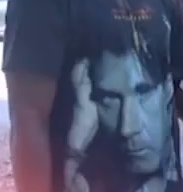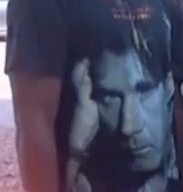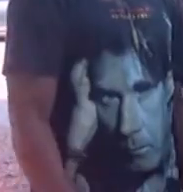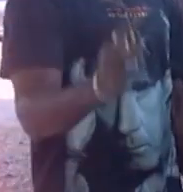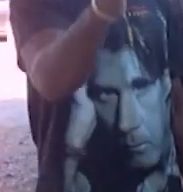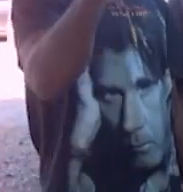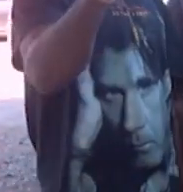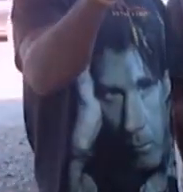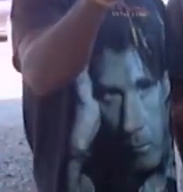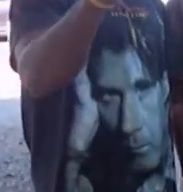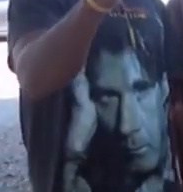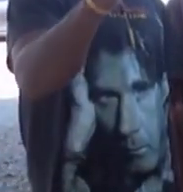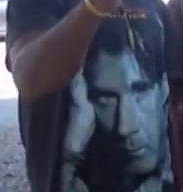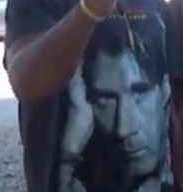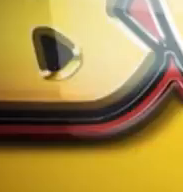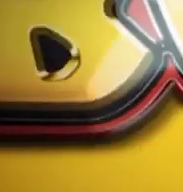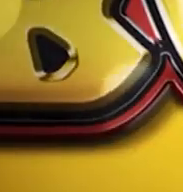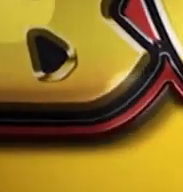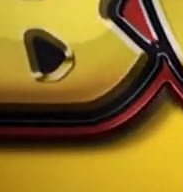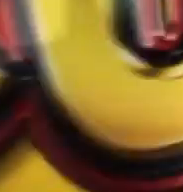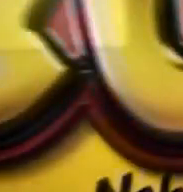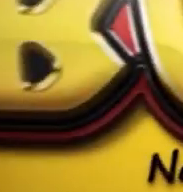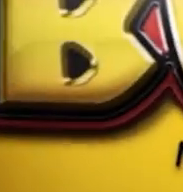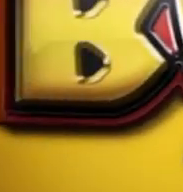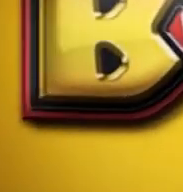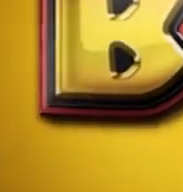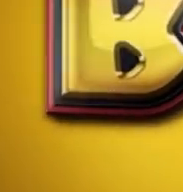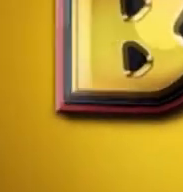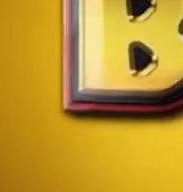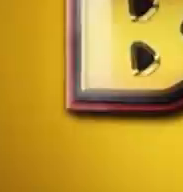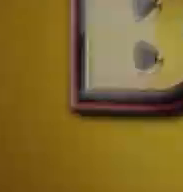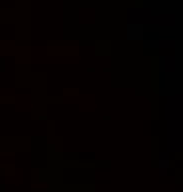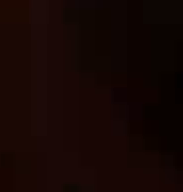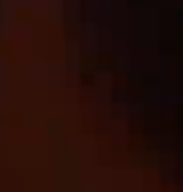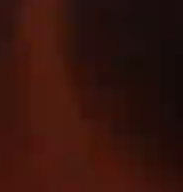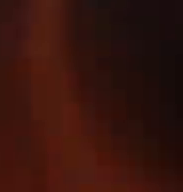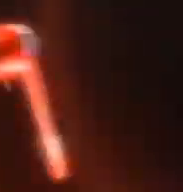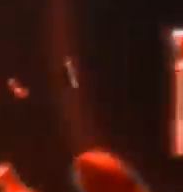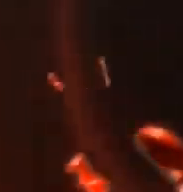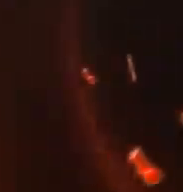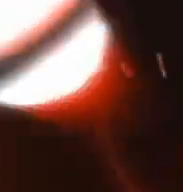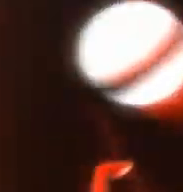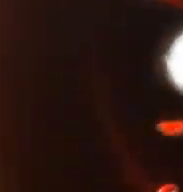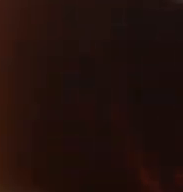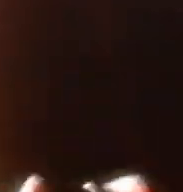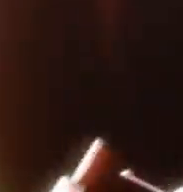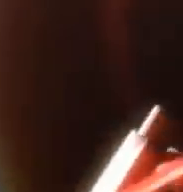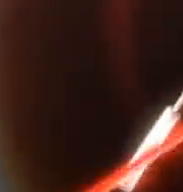Bula FM number 2 NSR. Bula FM number 2 NSR.